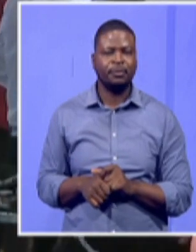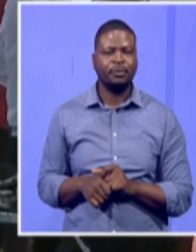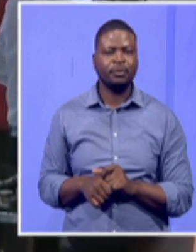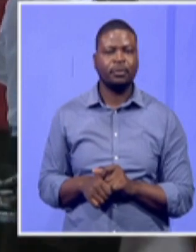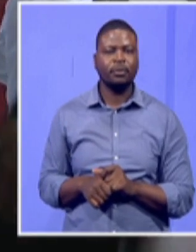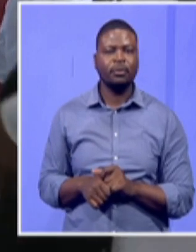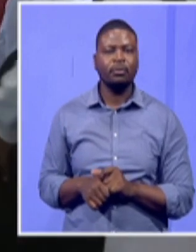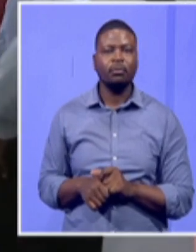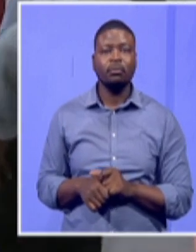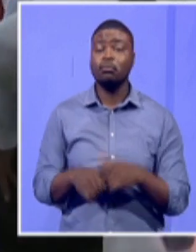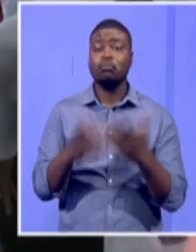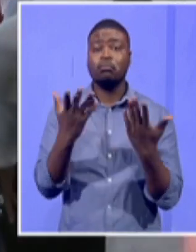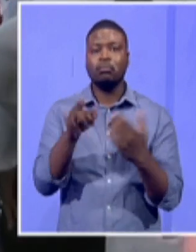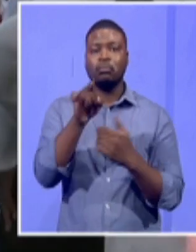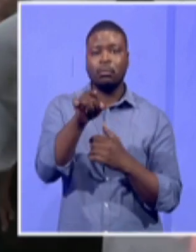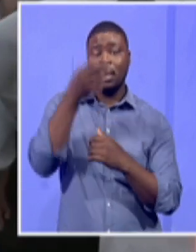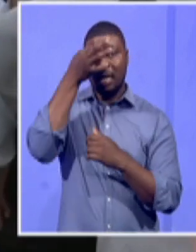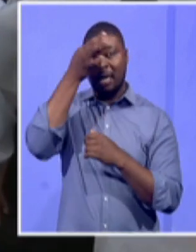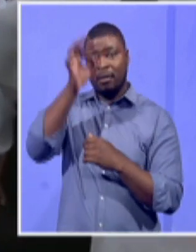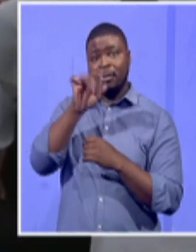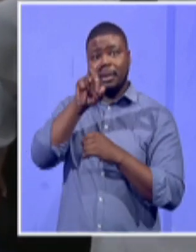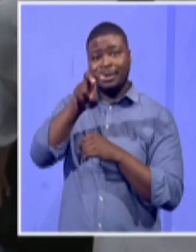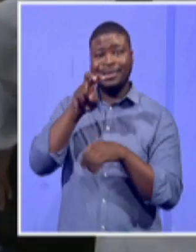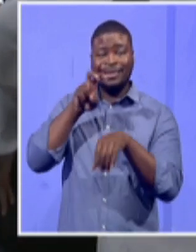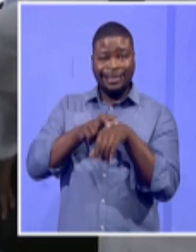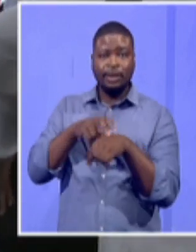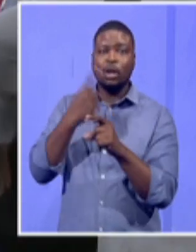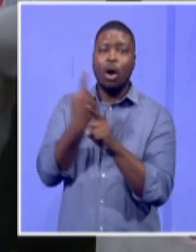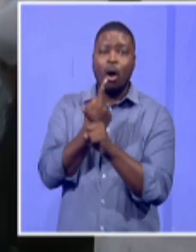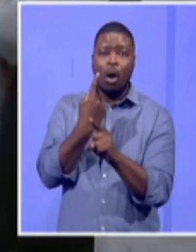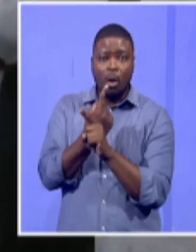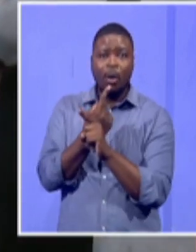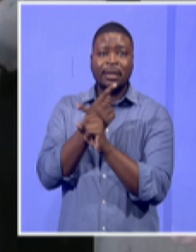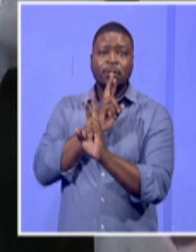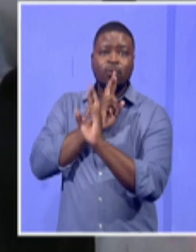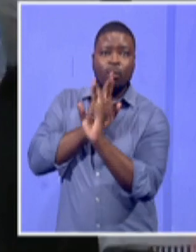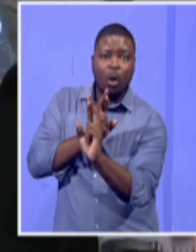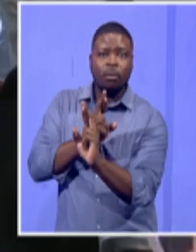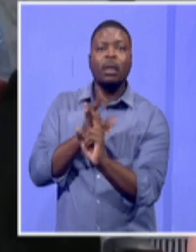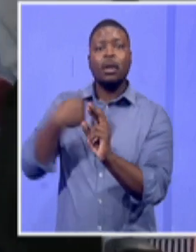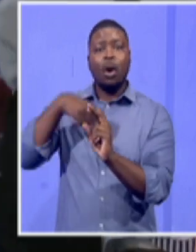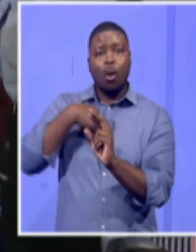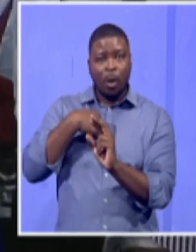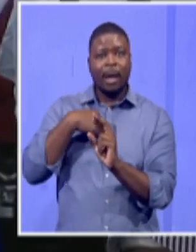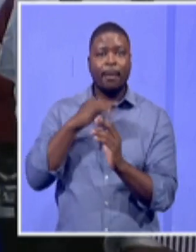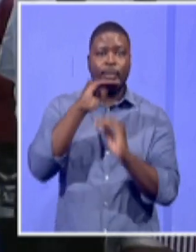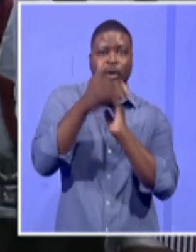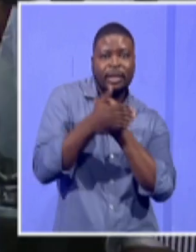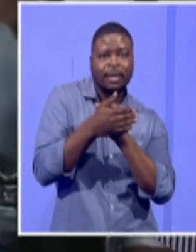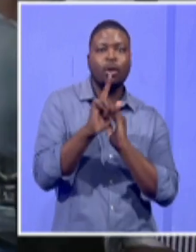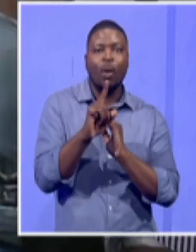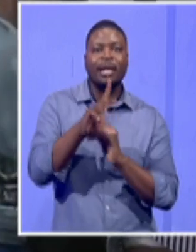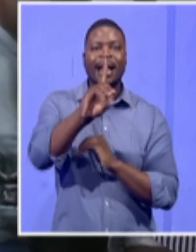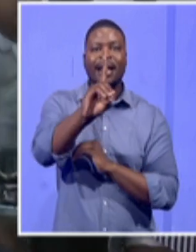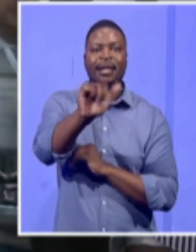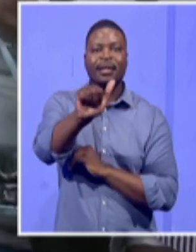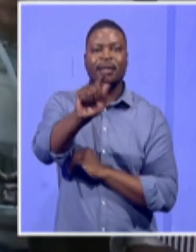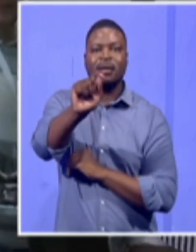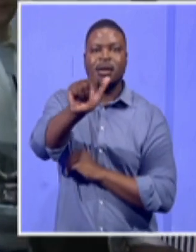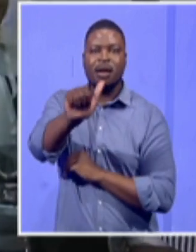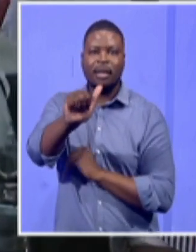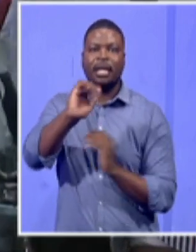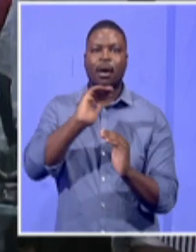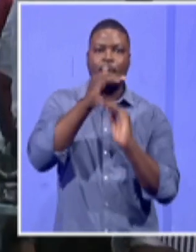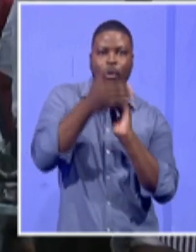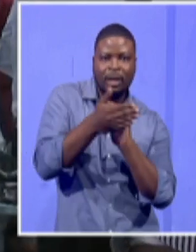needs to be quite responsive to the citizens. So we compute, we protect and restore data. If you look at the 21st century,